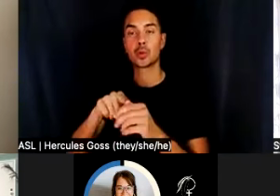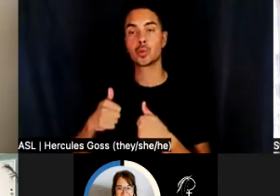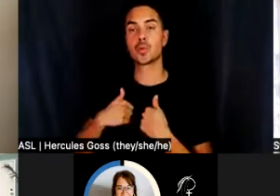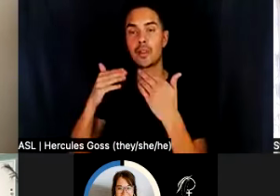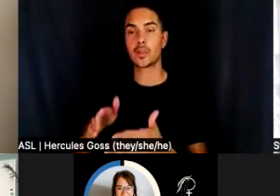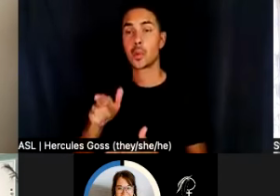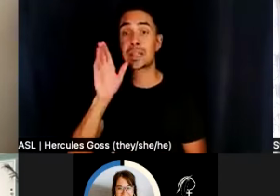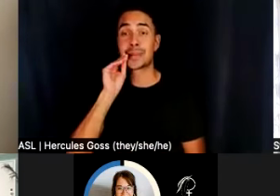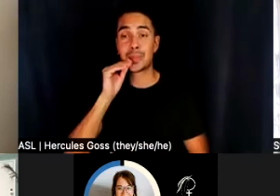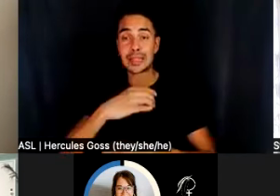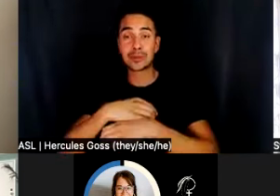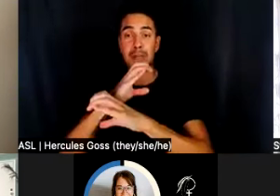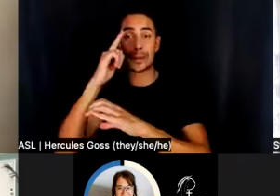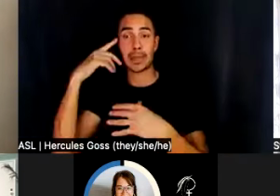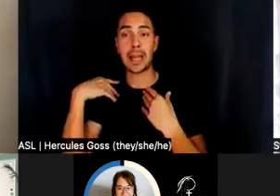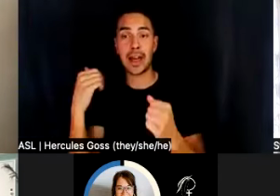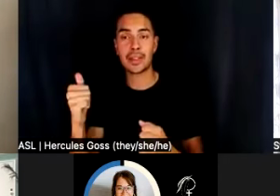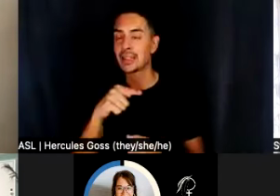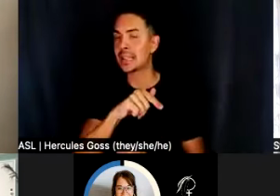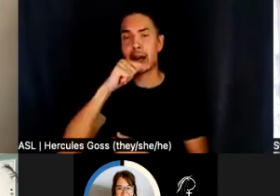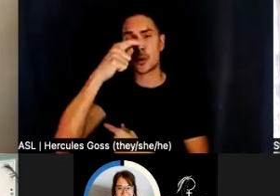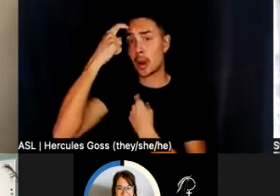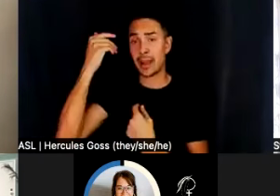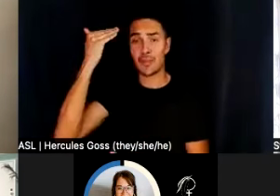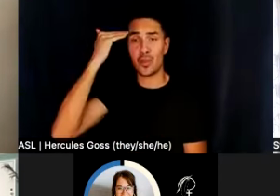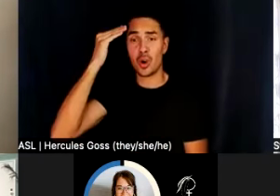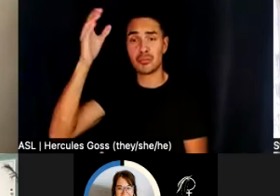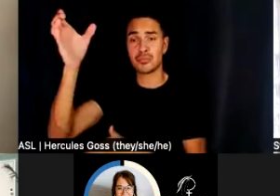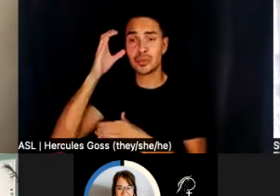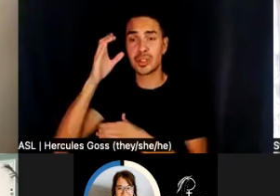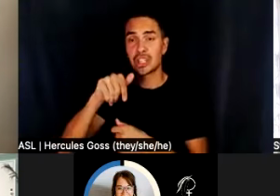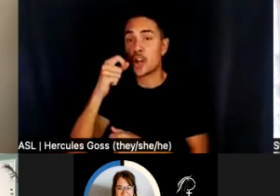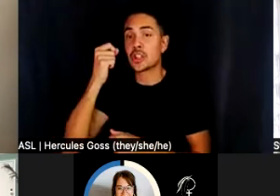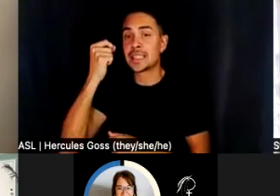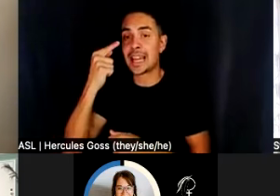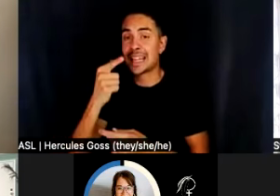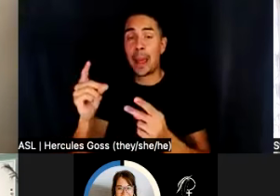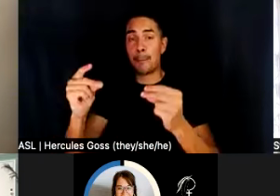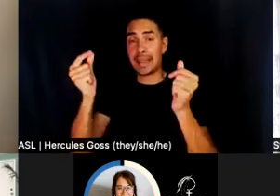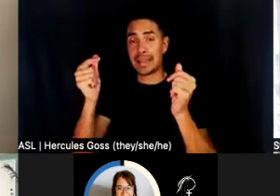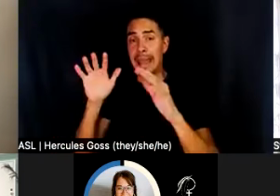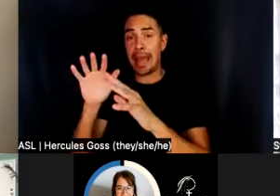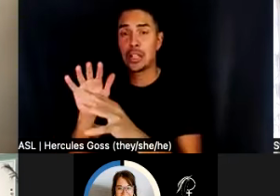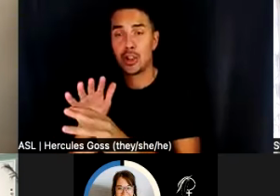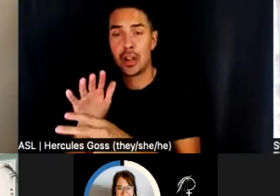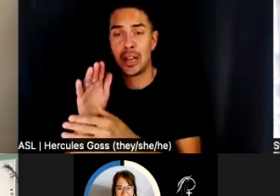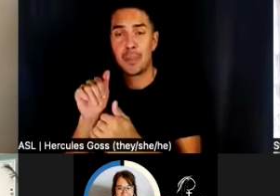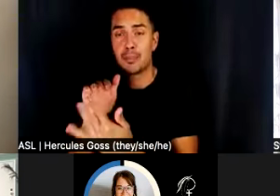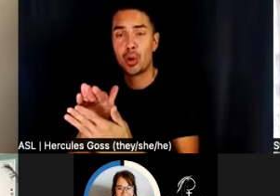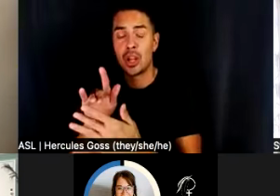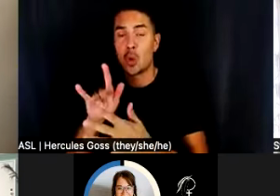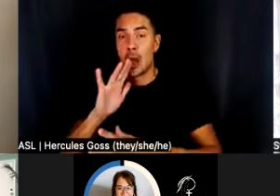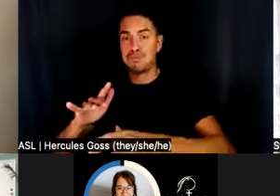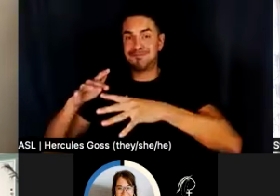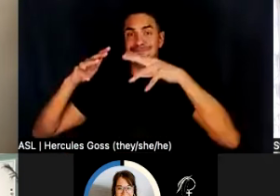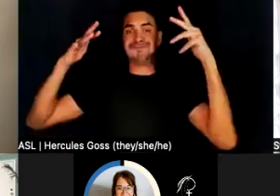they escalated the situation. And then Becky says, yes, questioning ourselves. Did that person really say